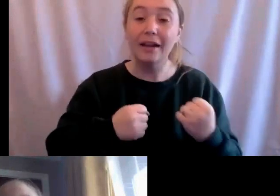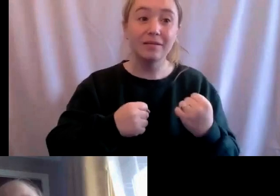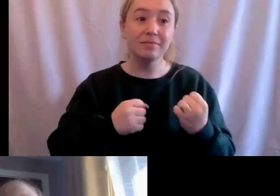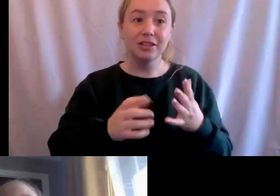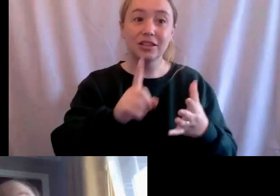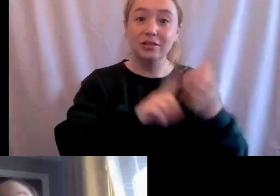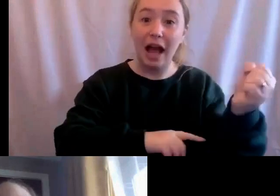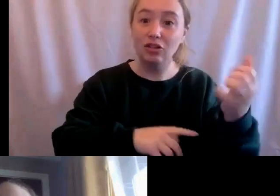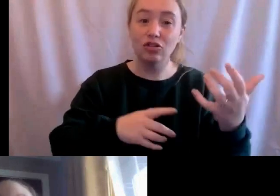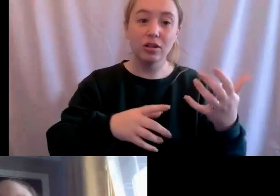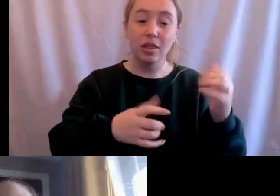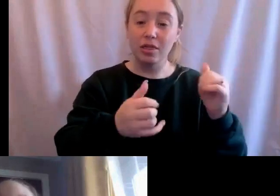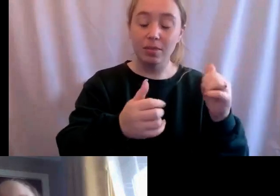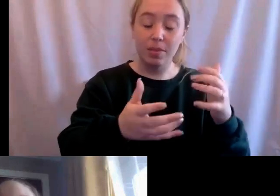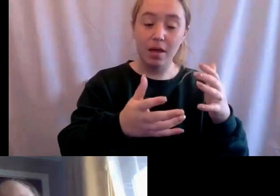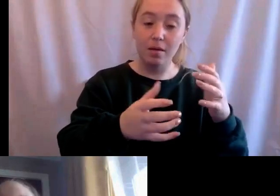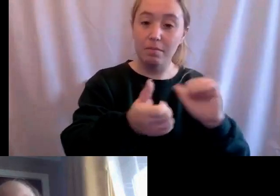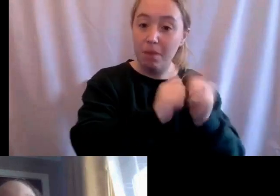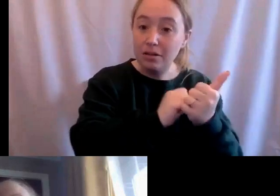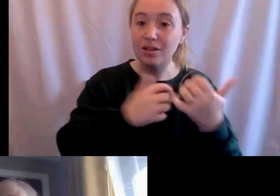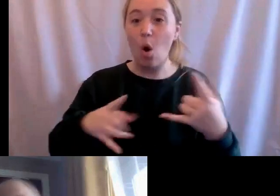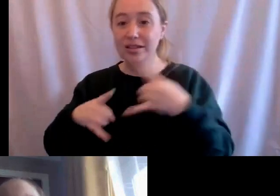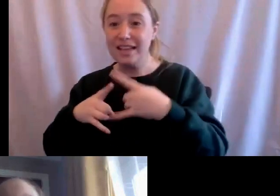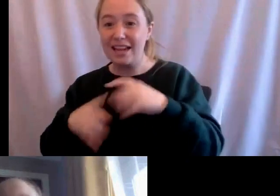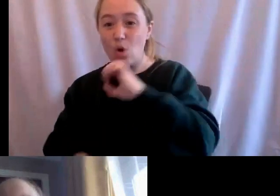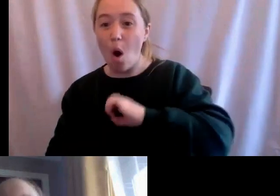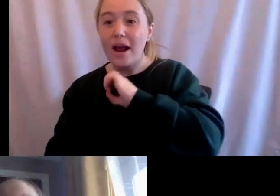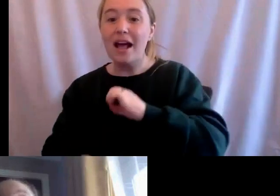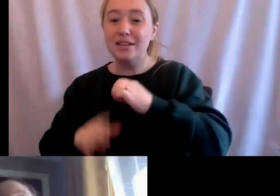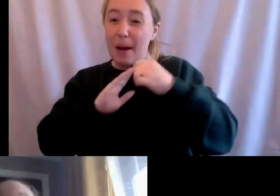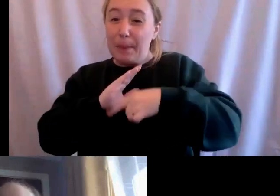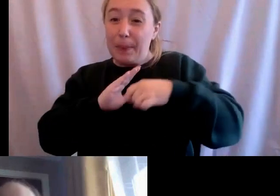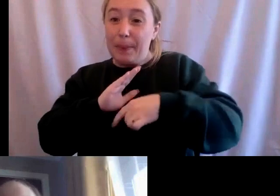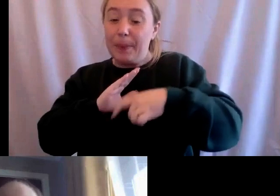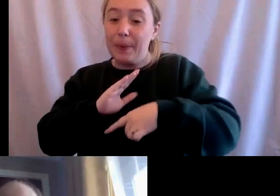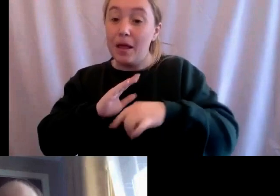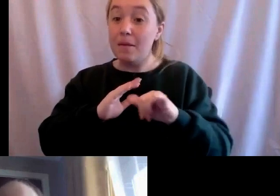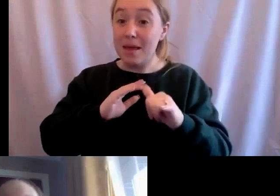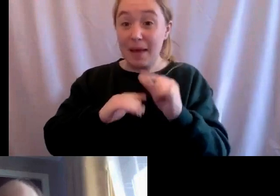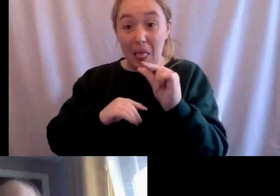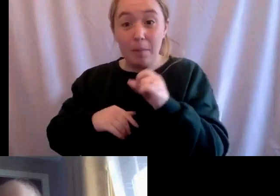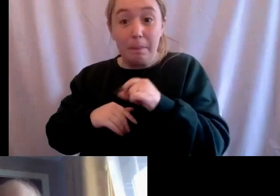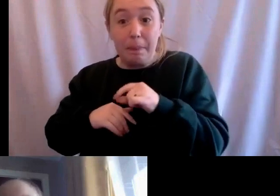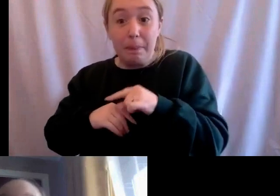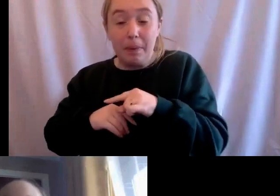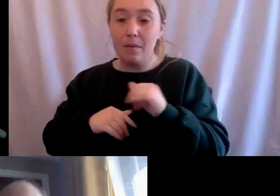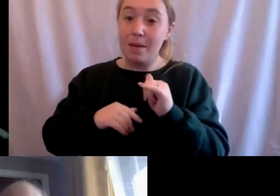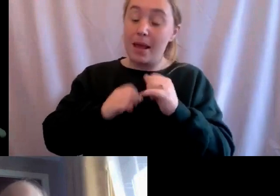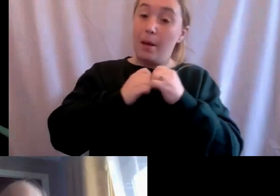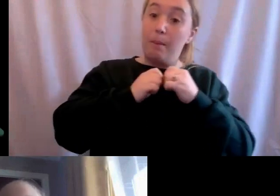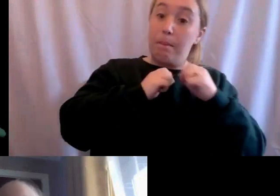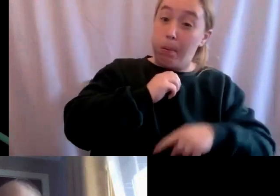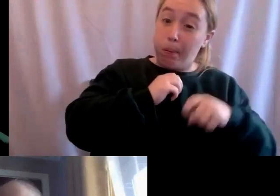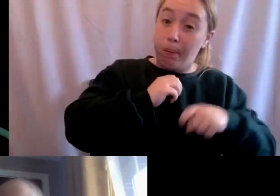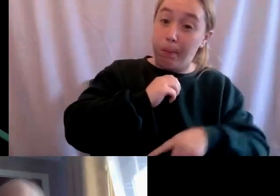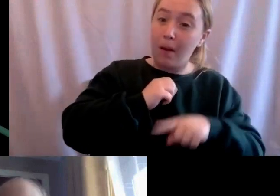having an orgasm, some urine will come away. It might be a wee droppy, it might be an awful lot more, but that's